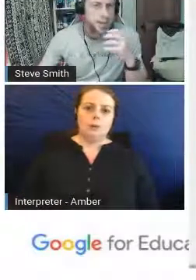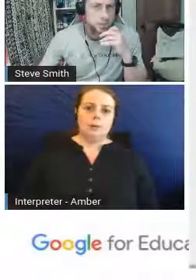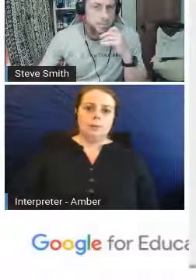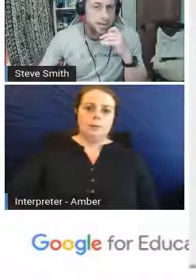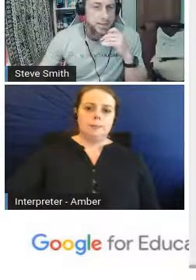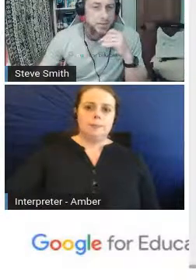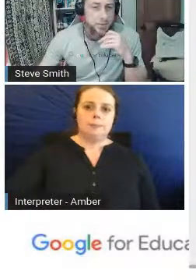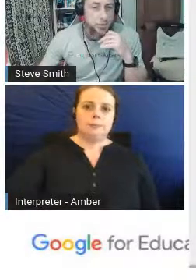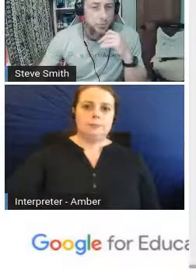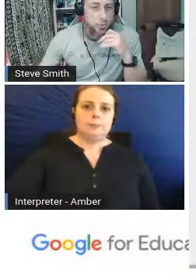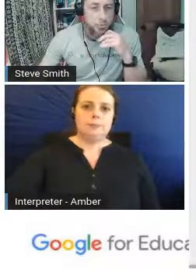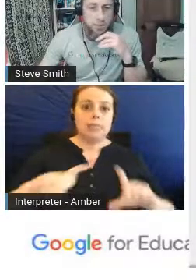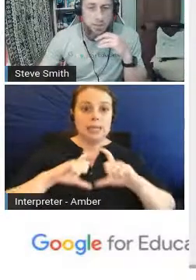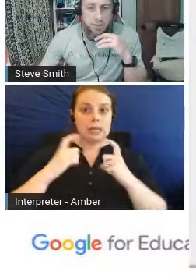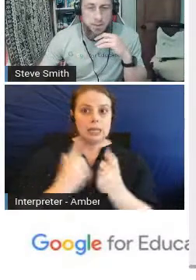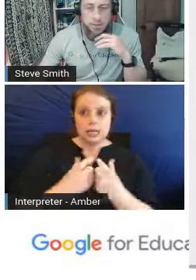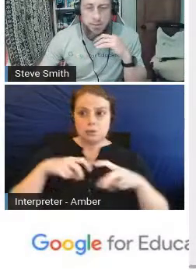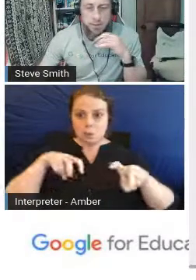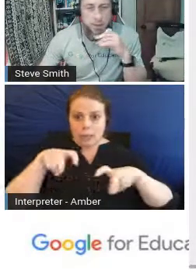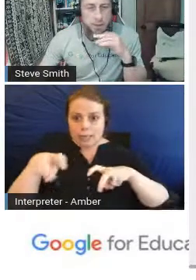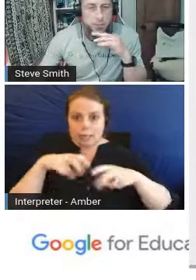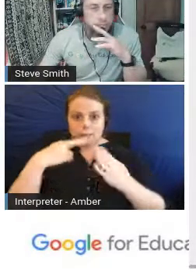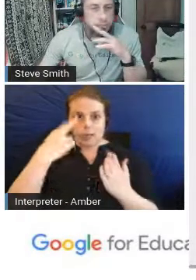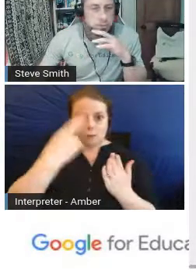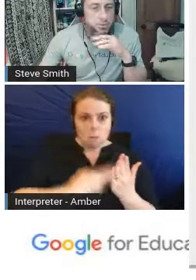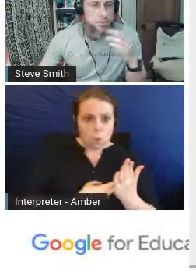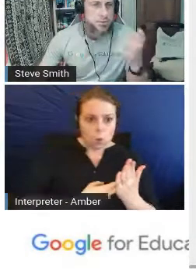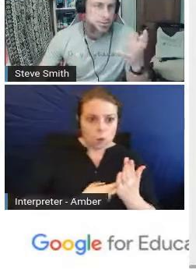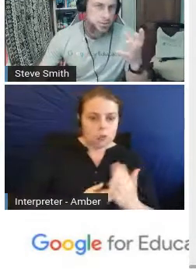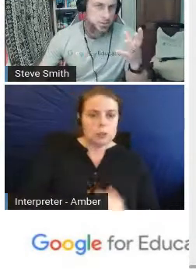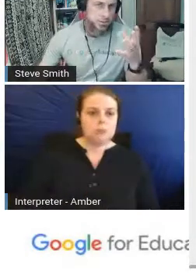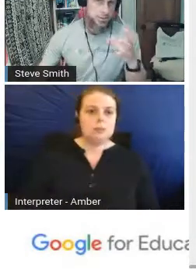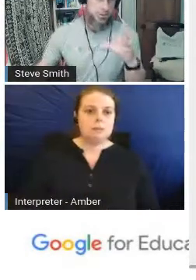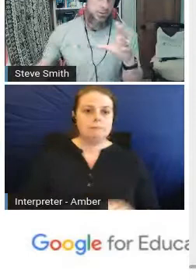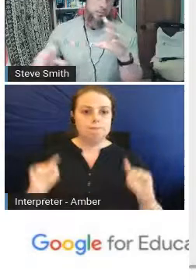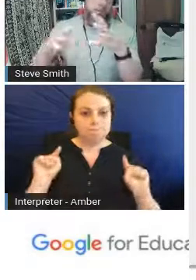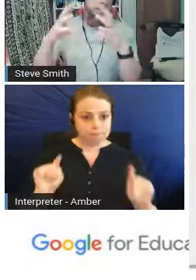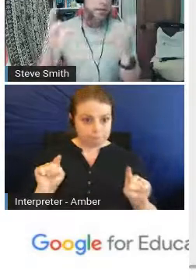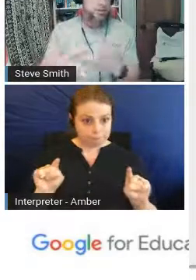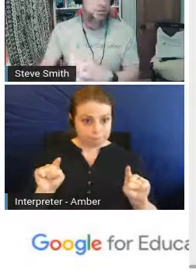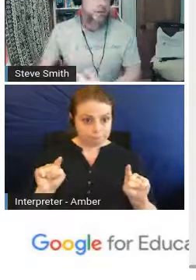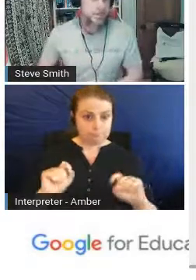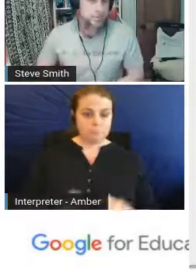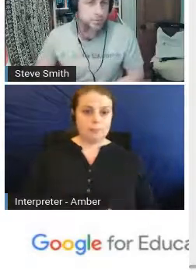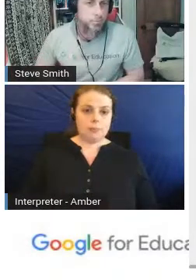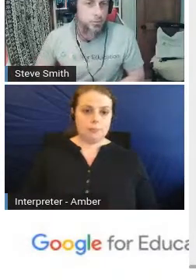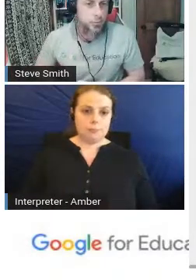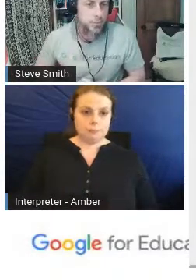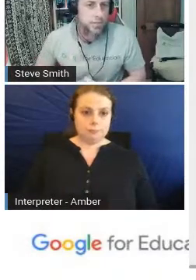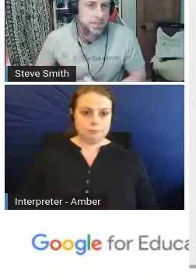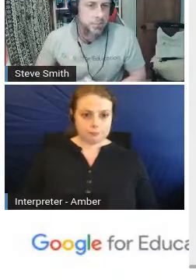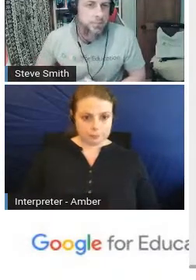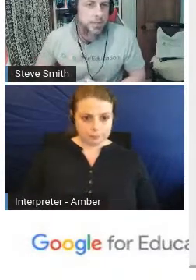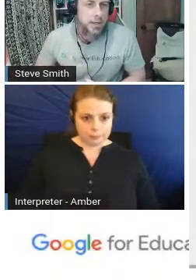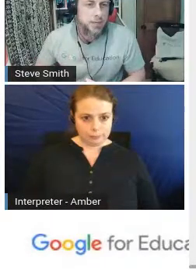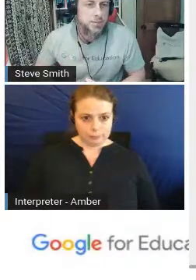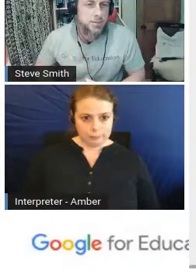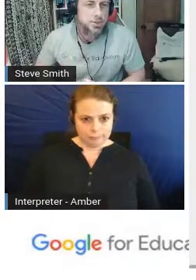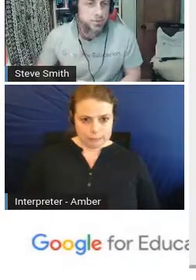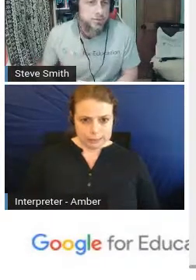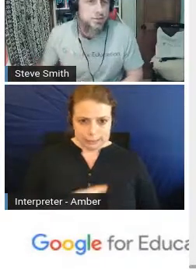that classroom activity report looks like. So this is a classroom activity report with